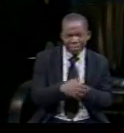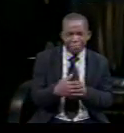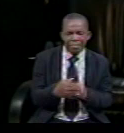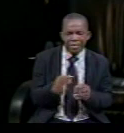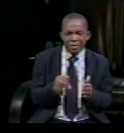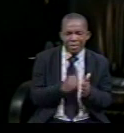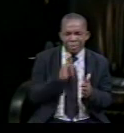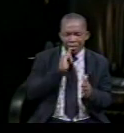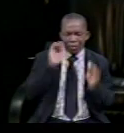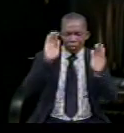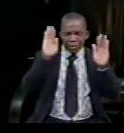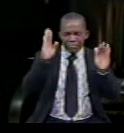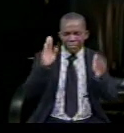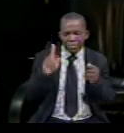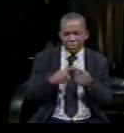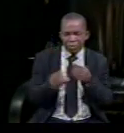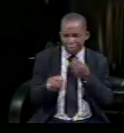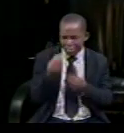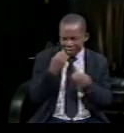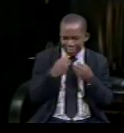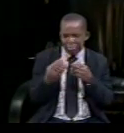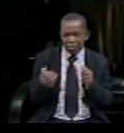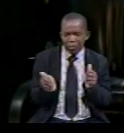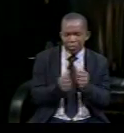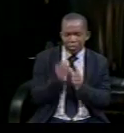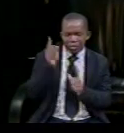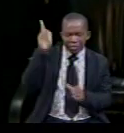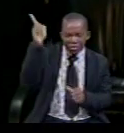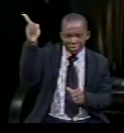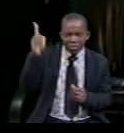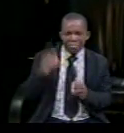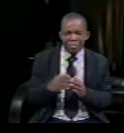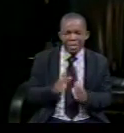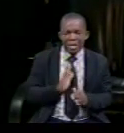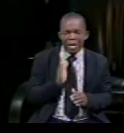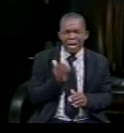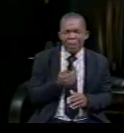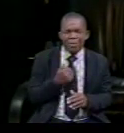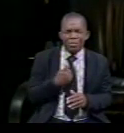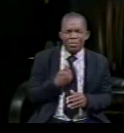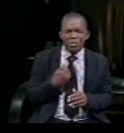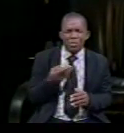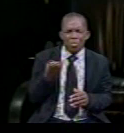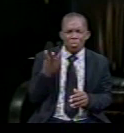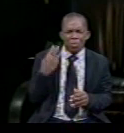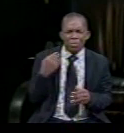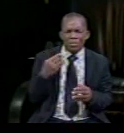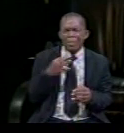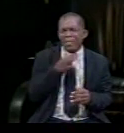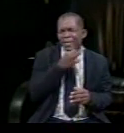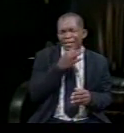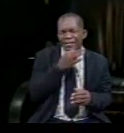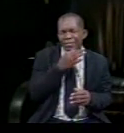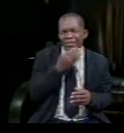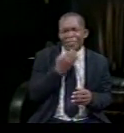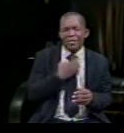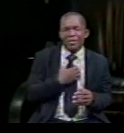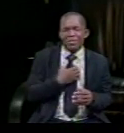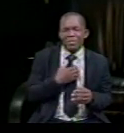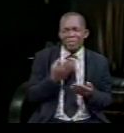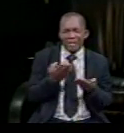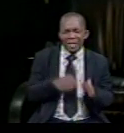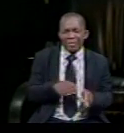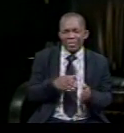you and dine with you. Our souls were famished, but we are grateful unto you that at such a